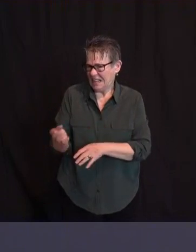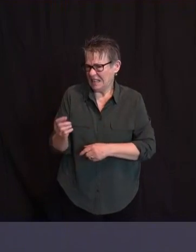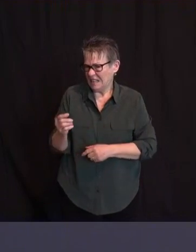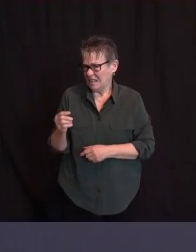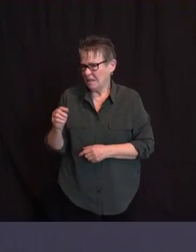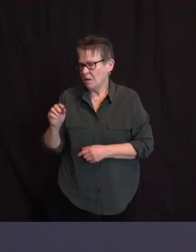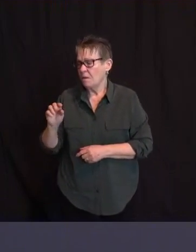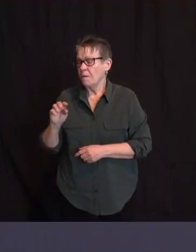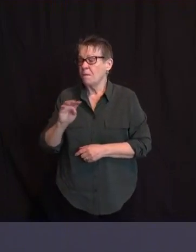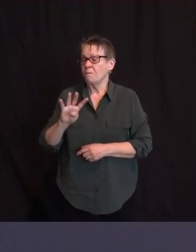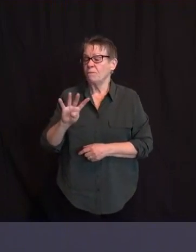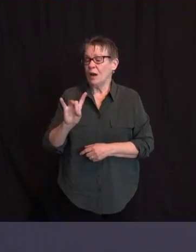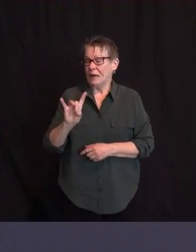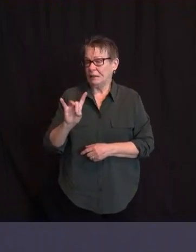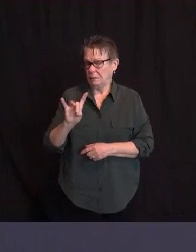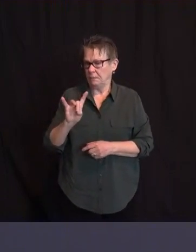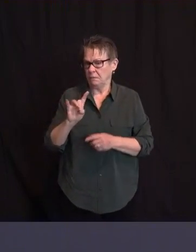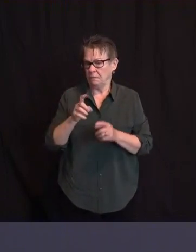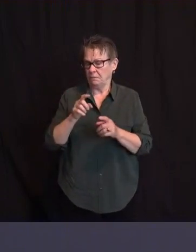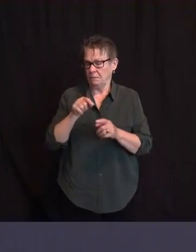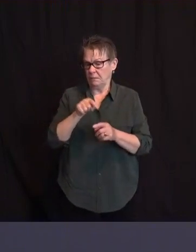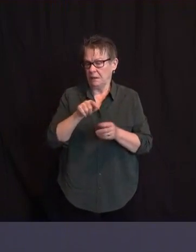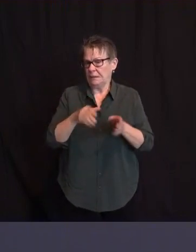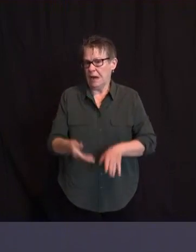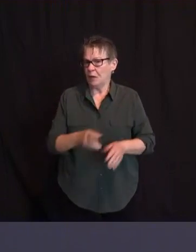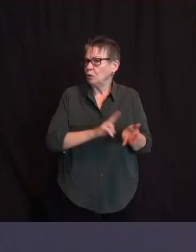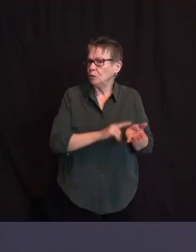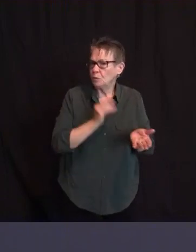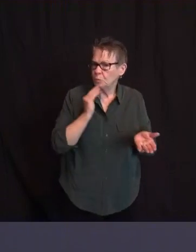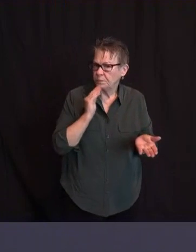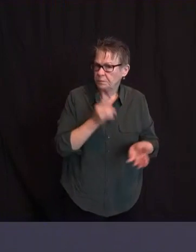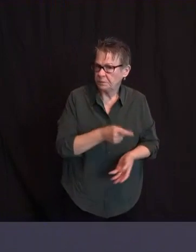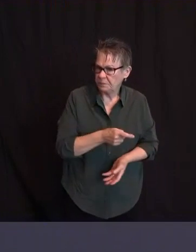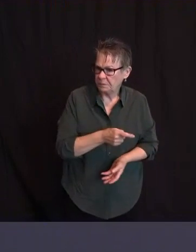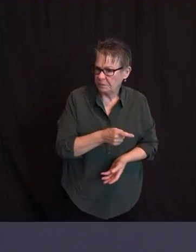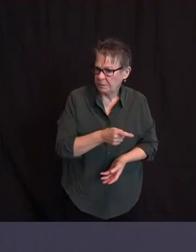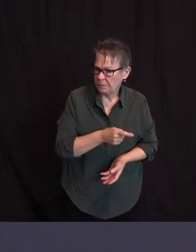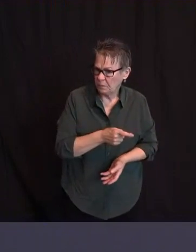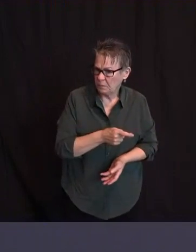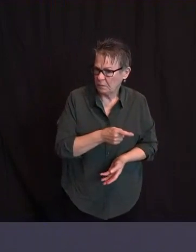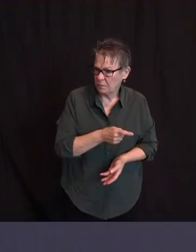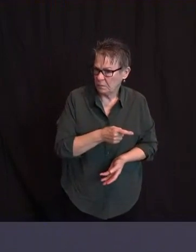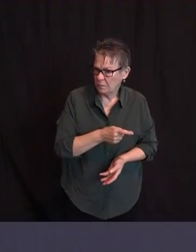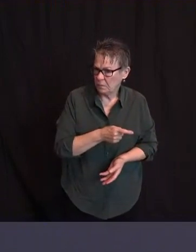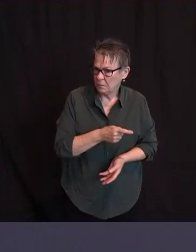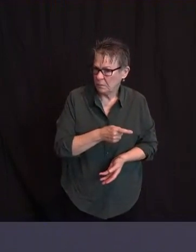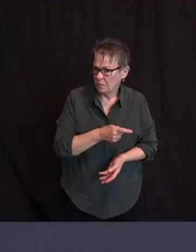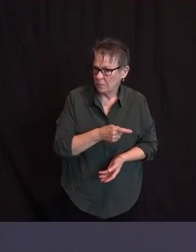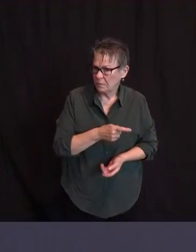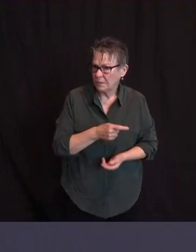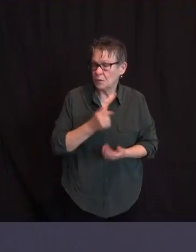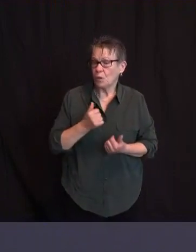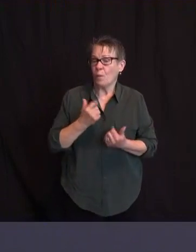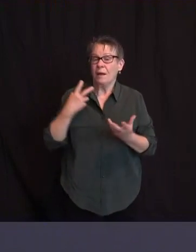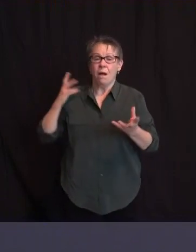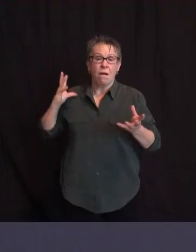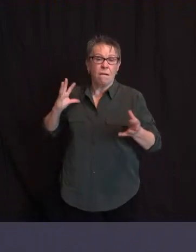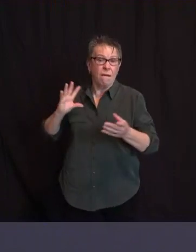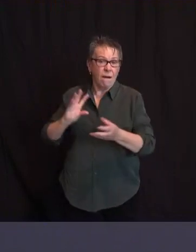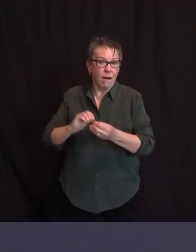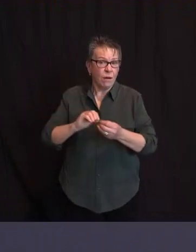231 long-term care facilities in the state that have reported at least one COVID-19 case. These